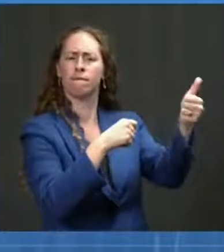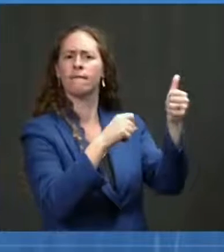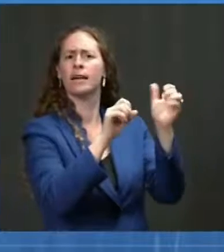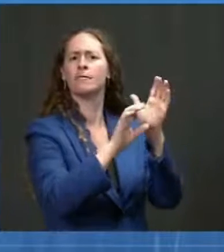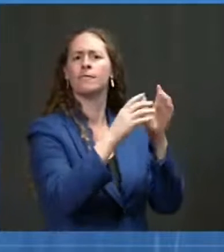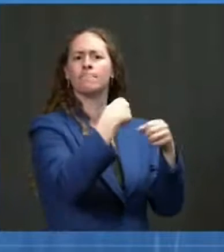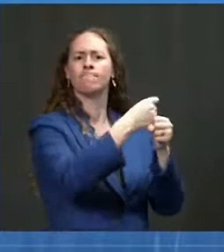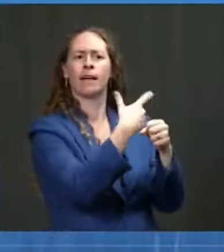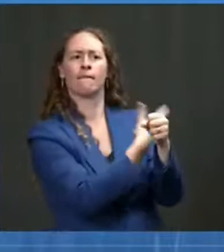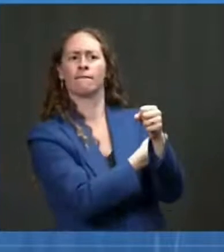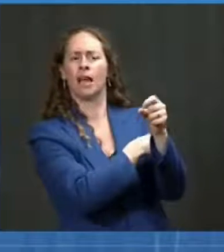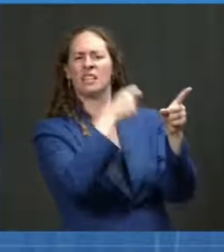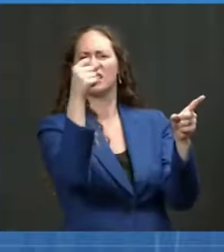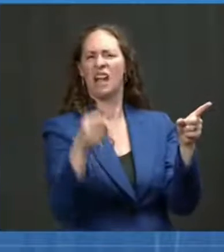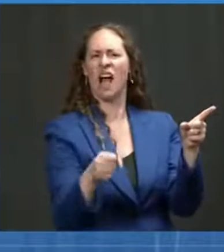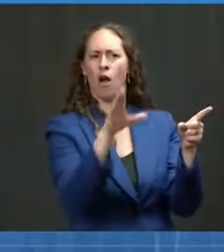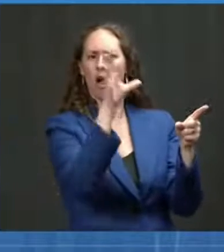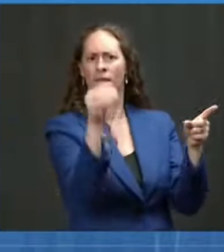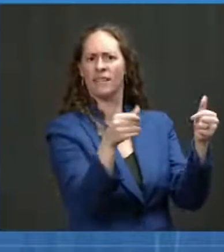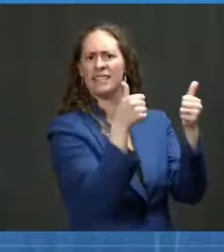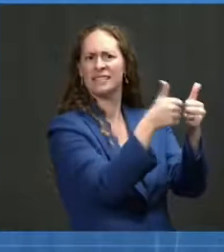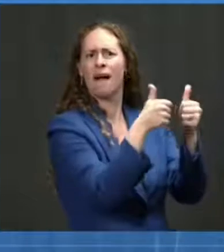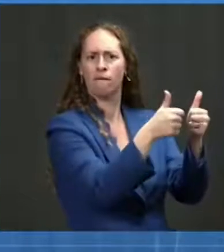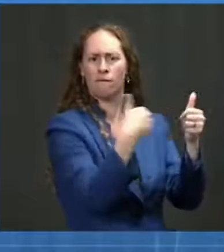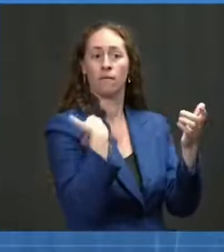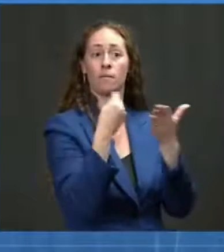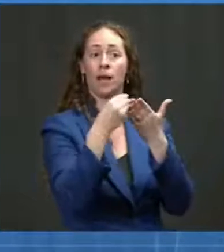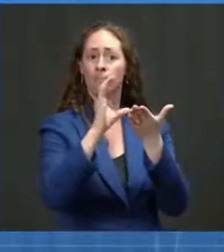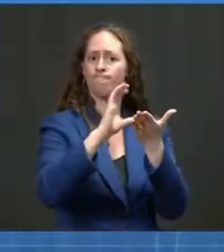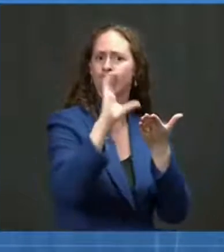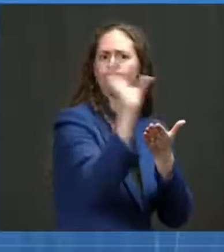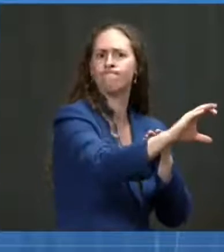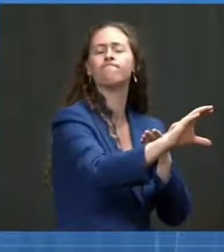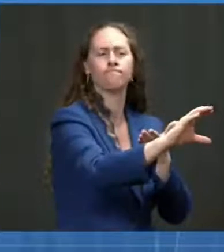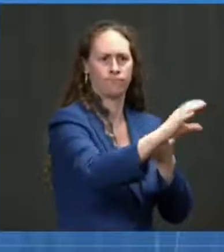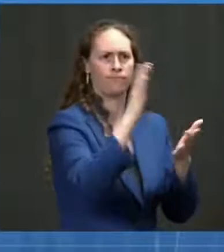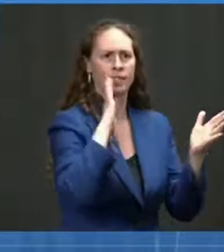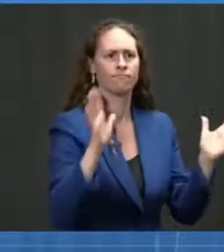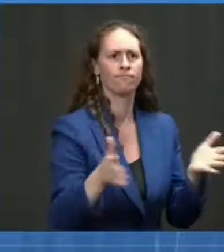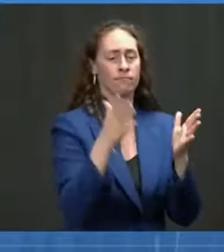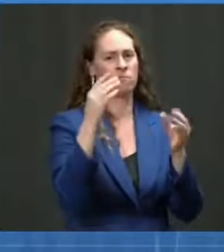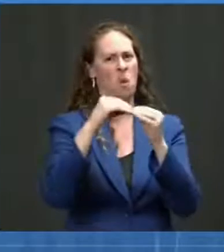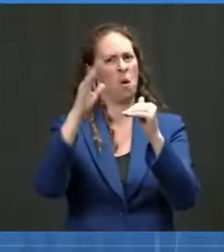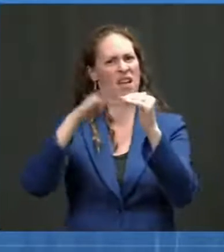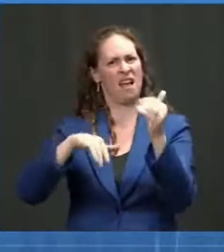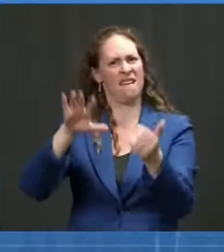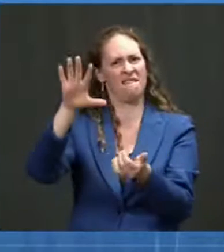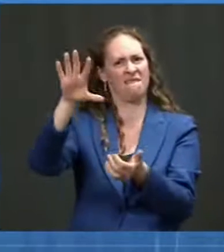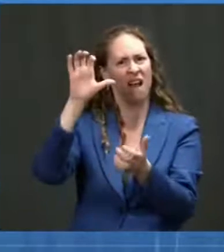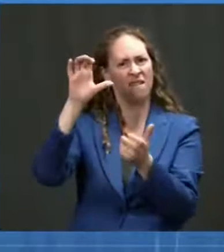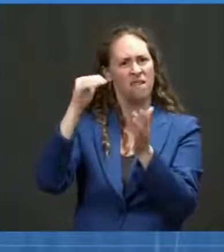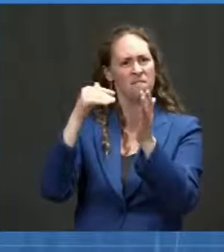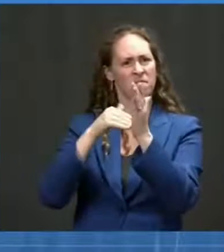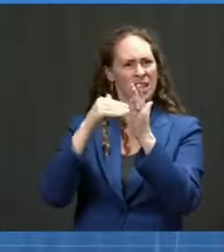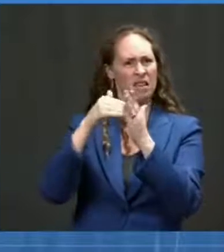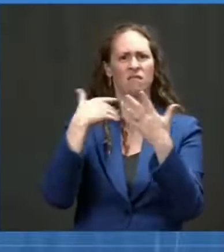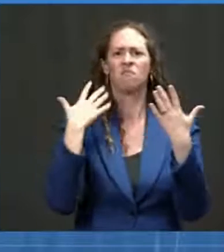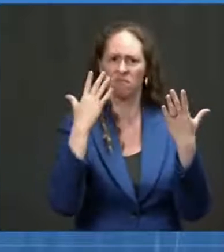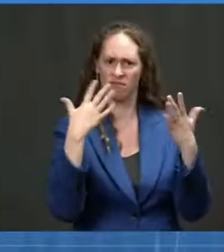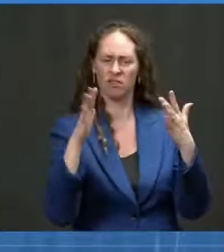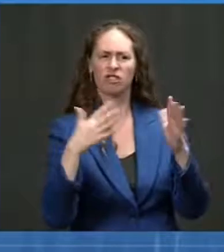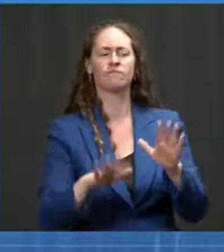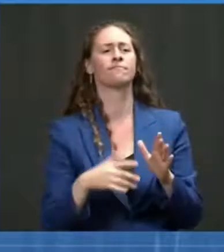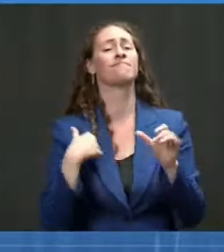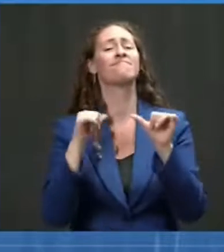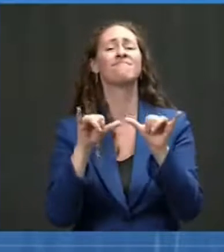bolster manufacturing capacity to produce more than 500 million doses. And we're just going to keep going and going and going.